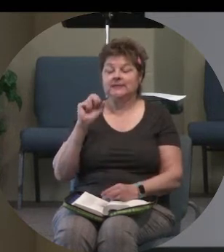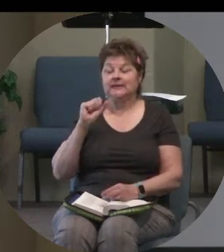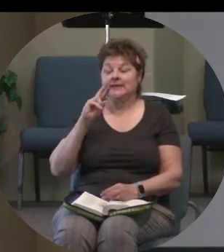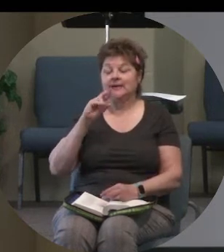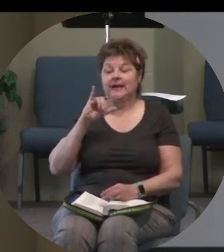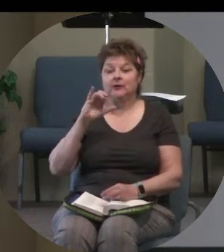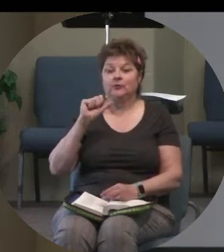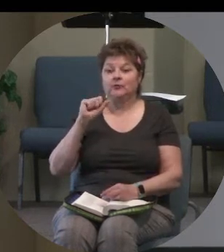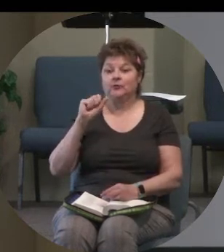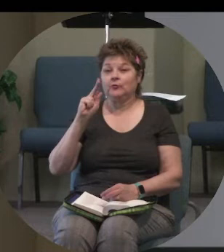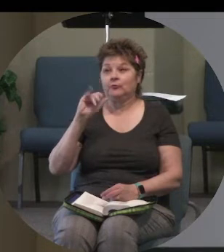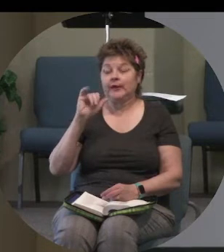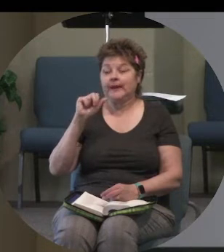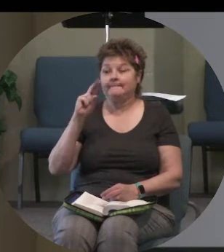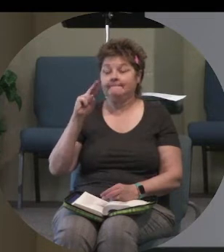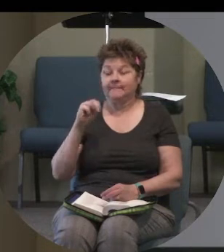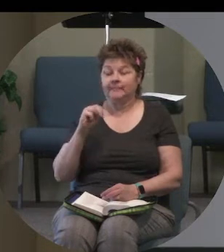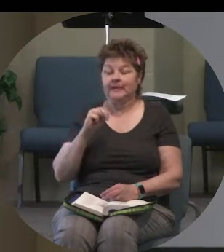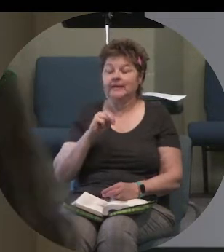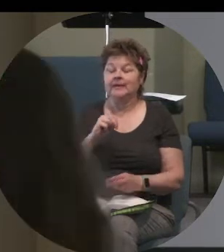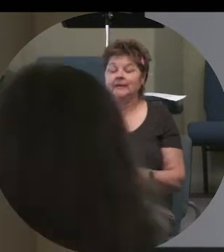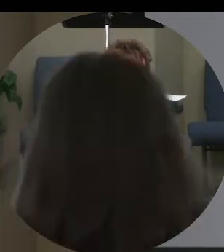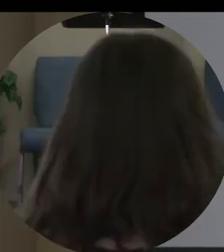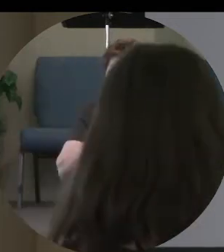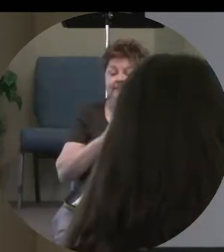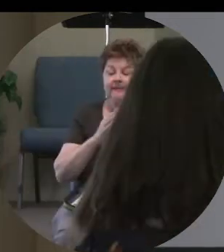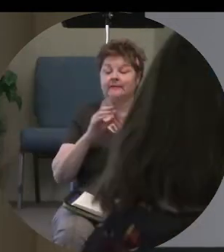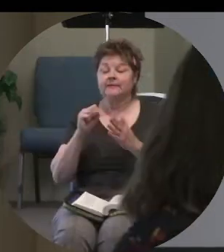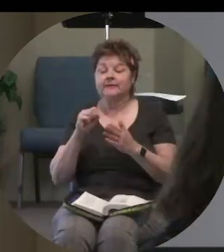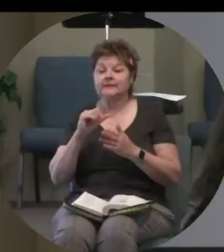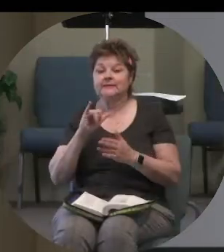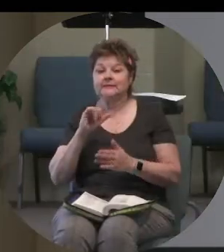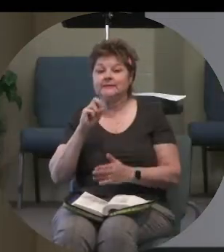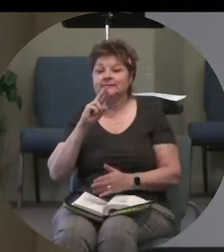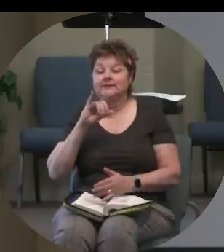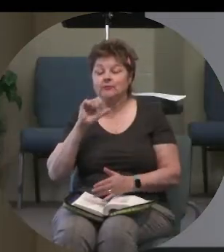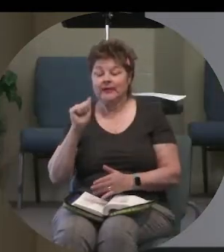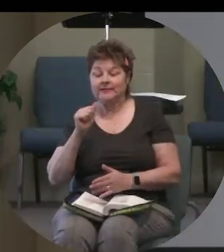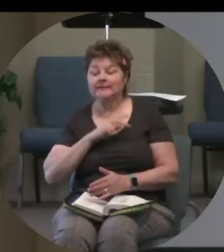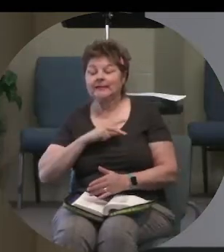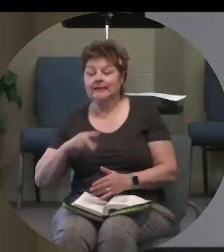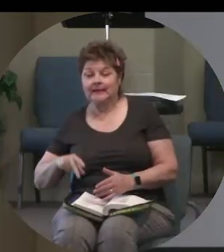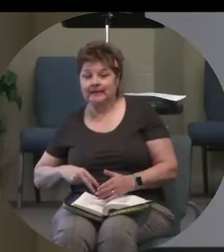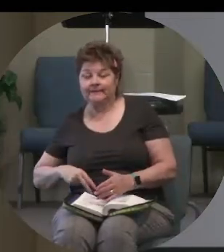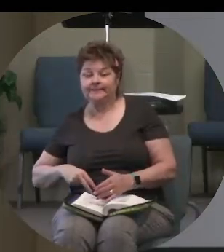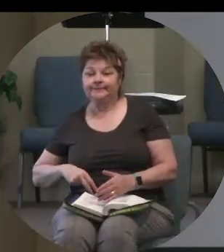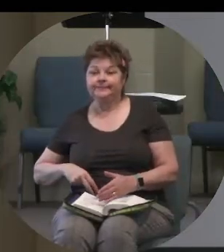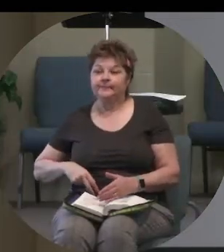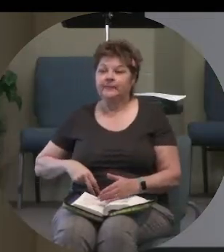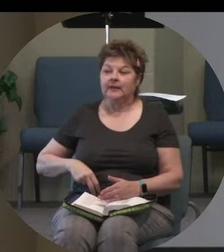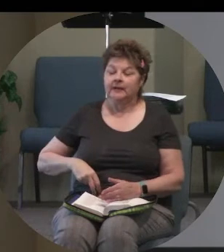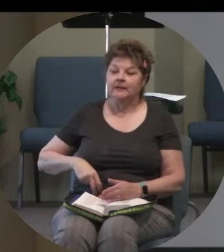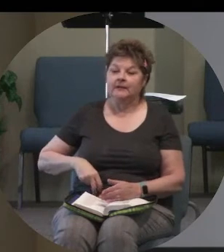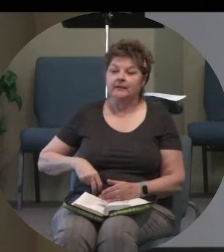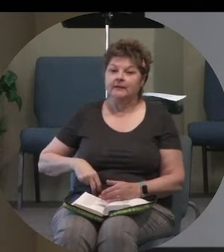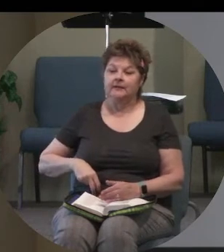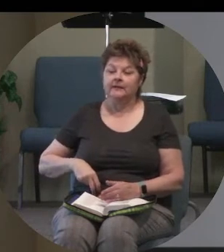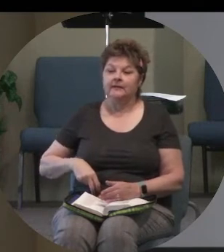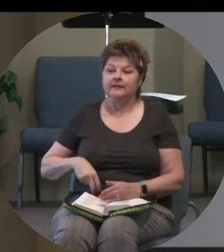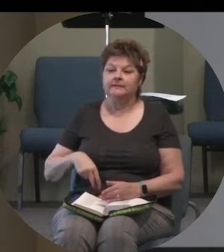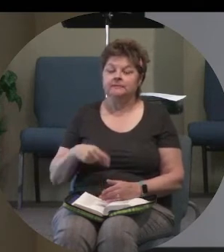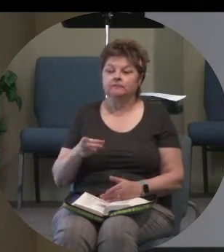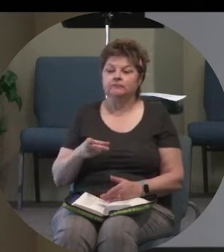army coming up against Judah. He's already taken most of the northern kingdom, Israel, and he's coming around, and he's basically at Jerusalem's